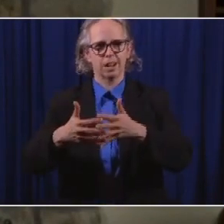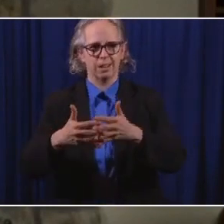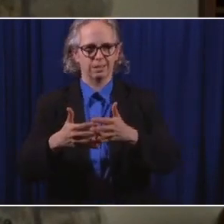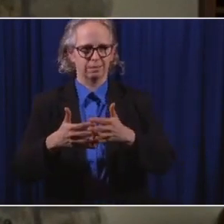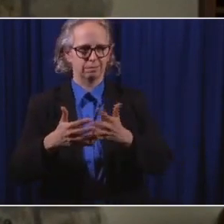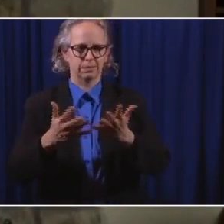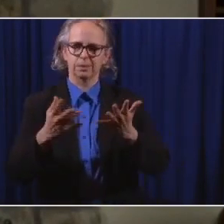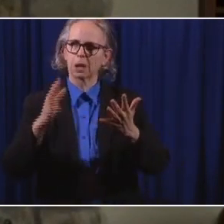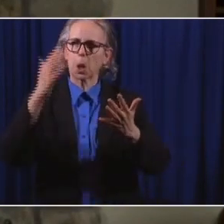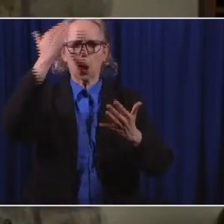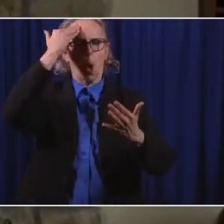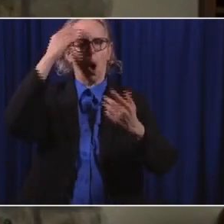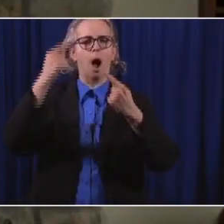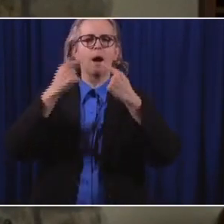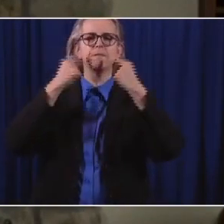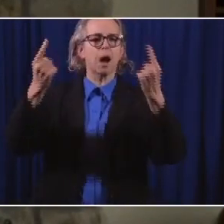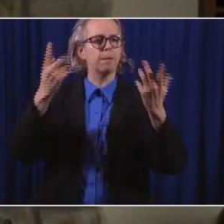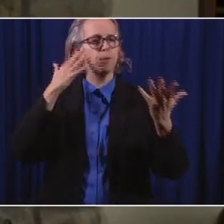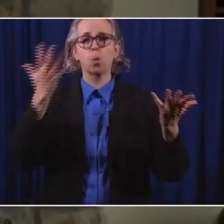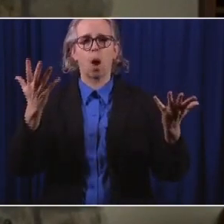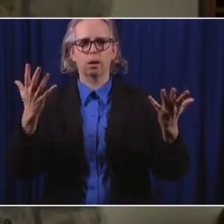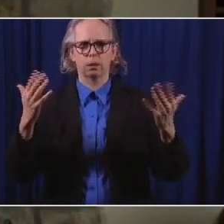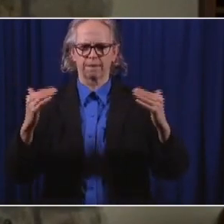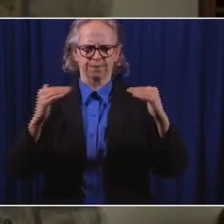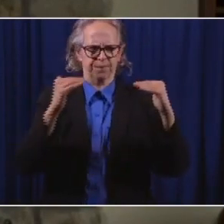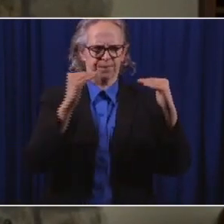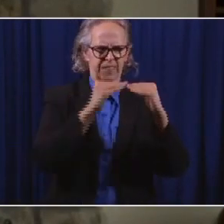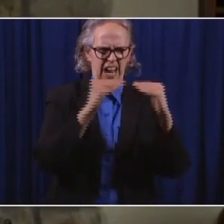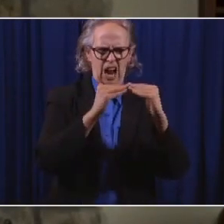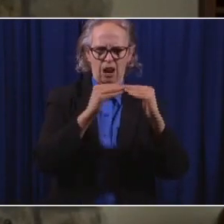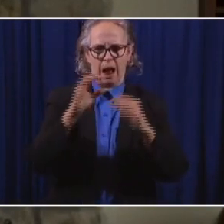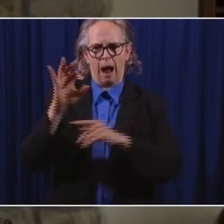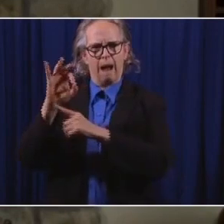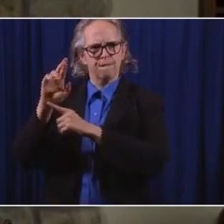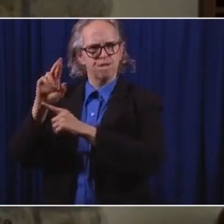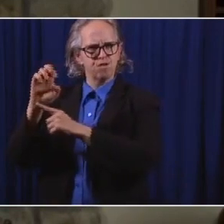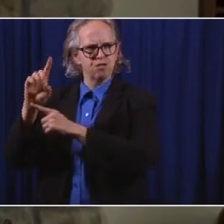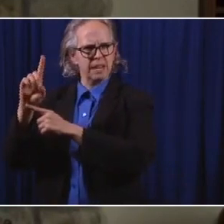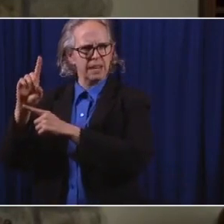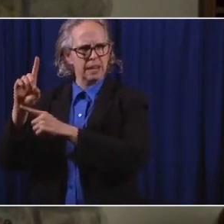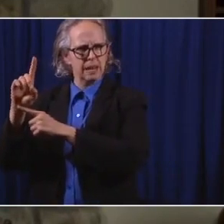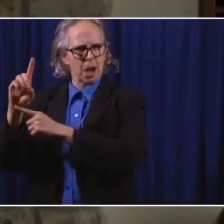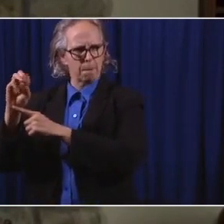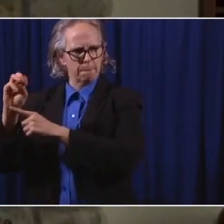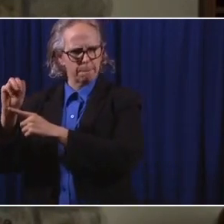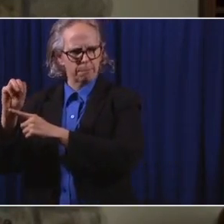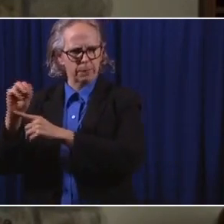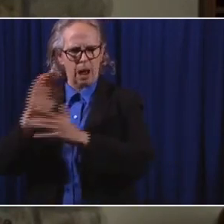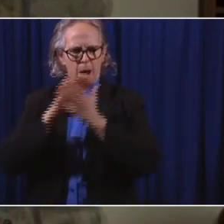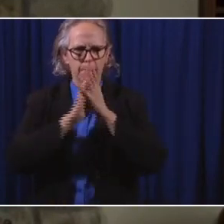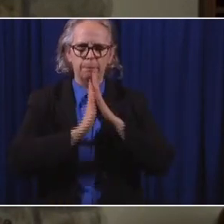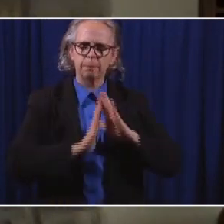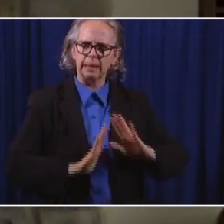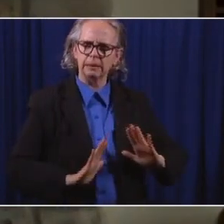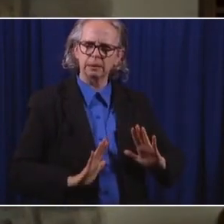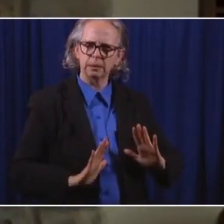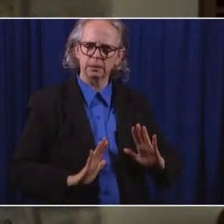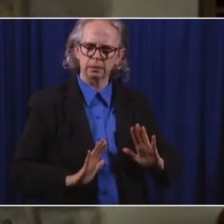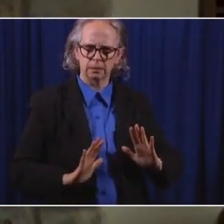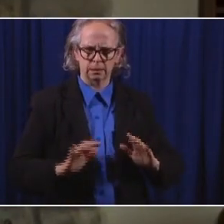elections and peaceful elections. And we've done it for over 200 years. We've done it exceedingly well.